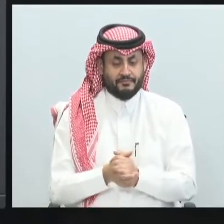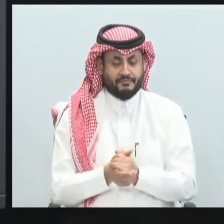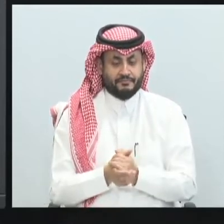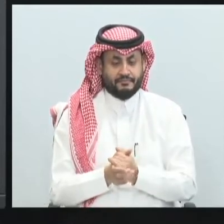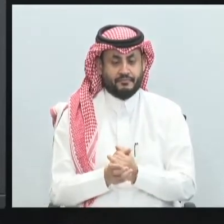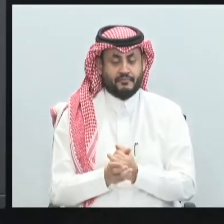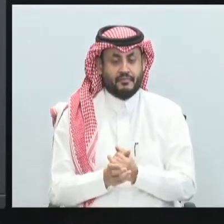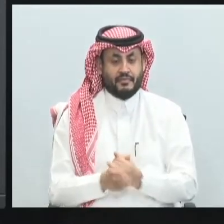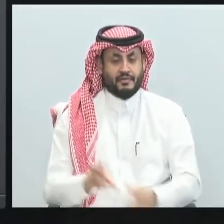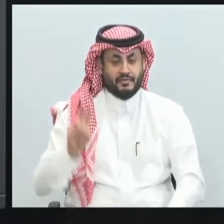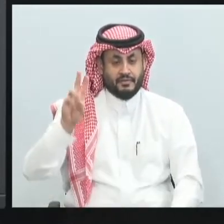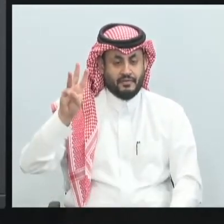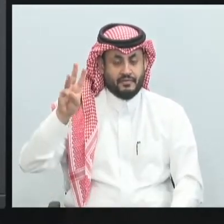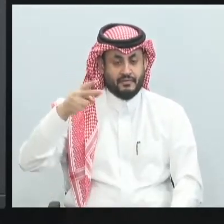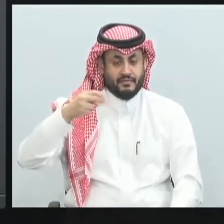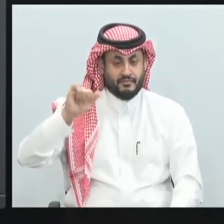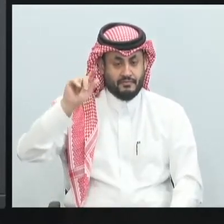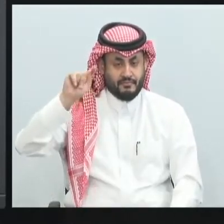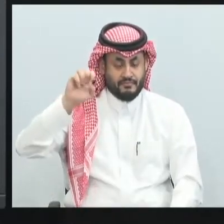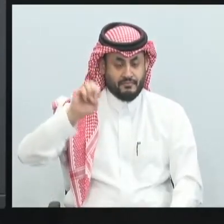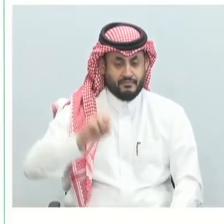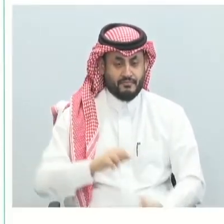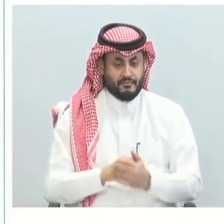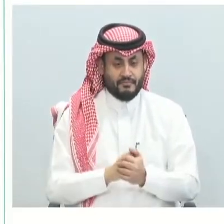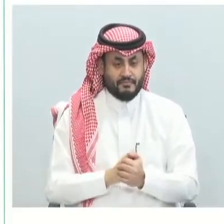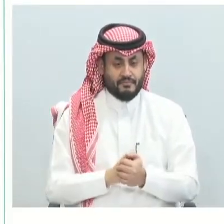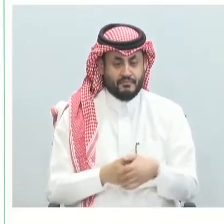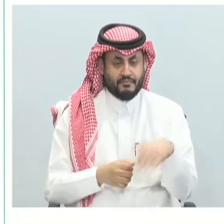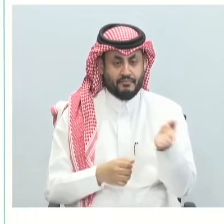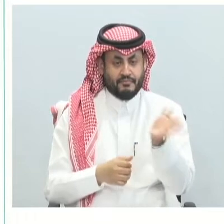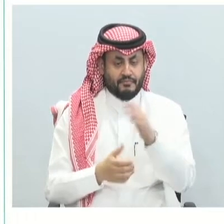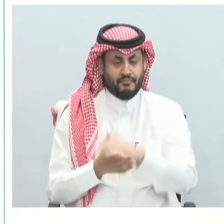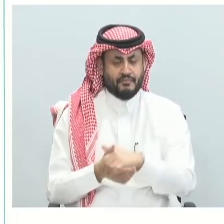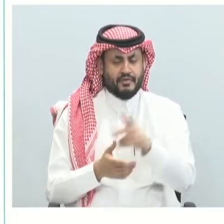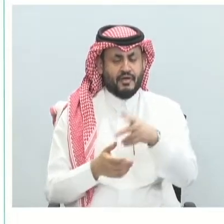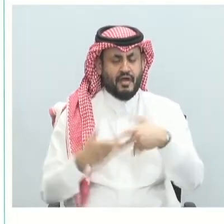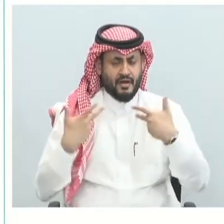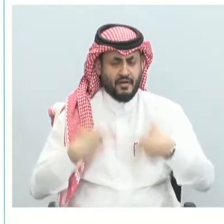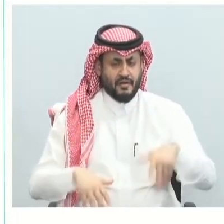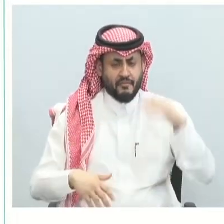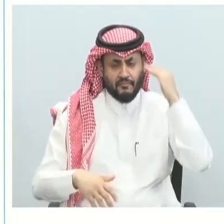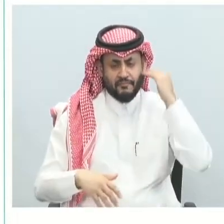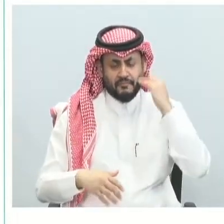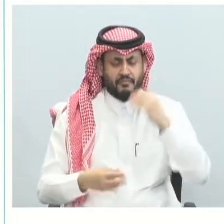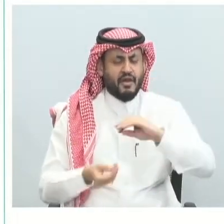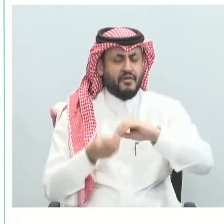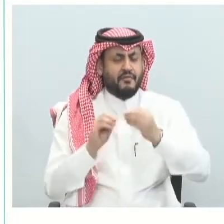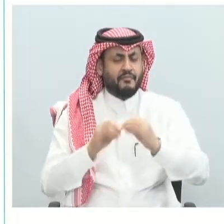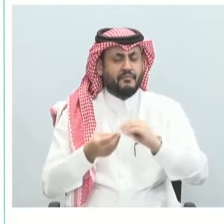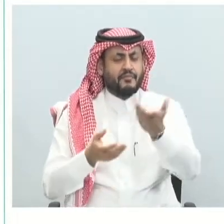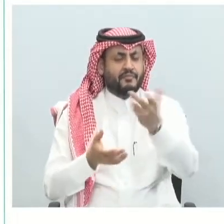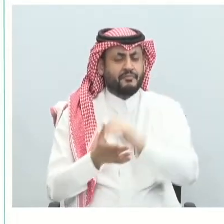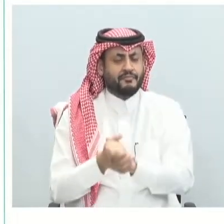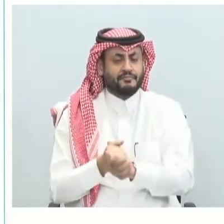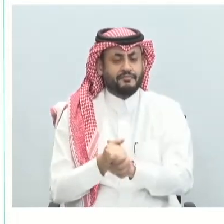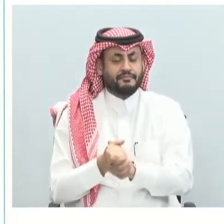white. So we have a white toothpaste. Excellent. After that, we have another dress here. Yes, but what